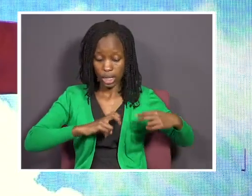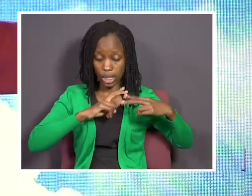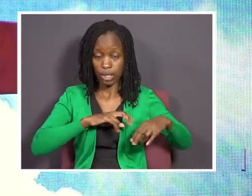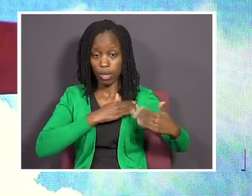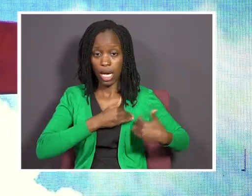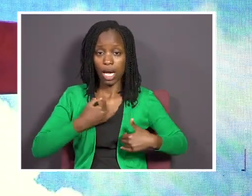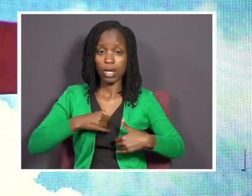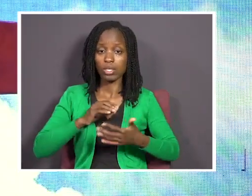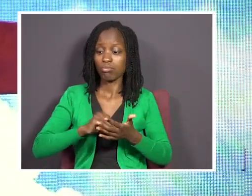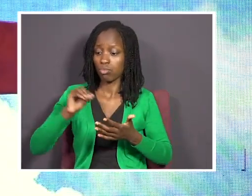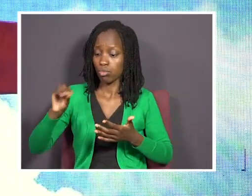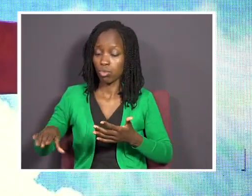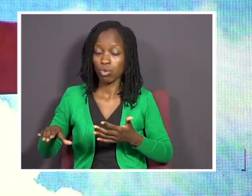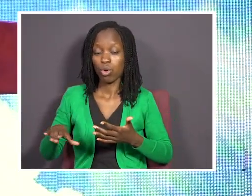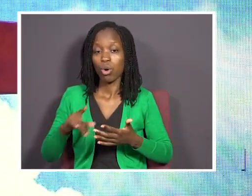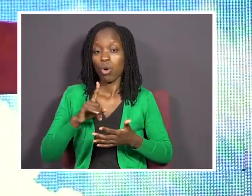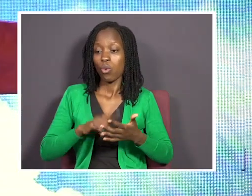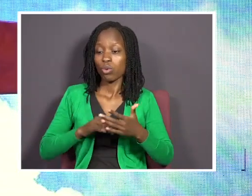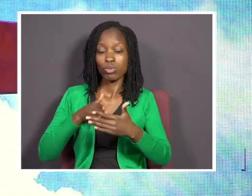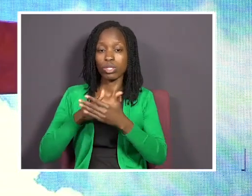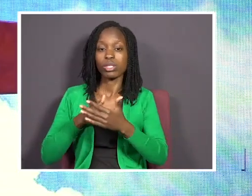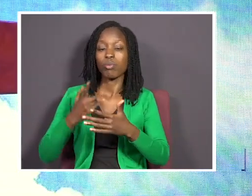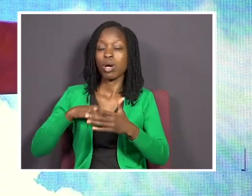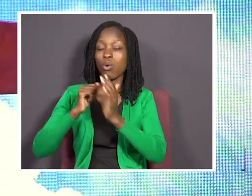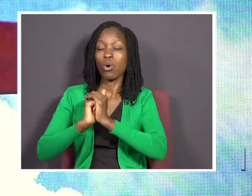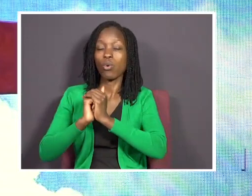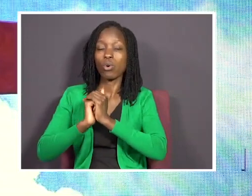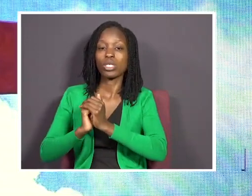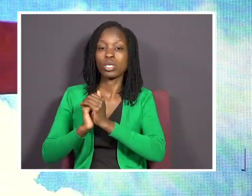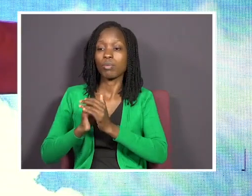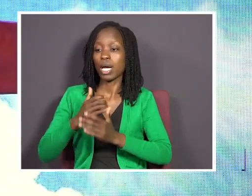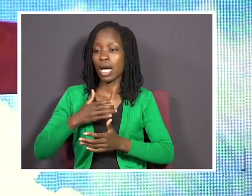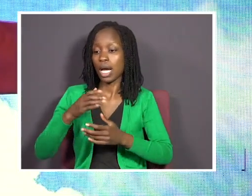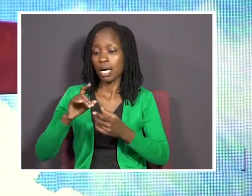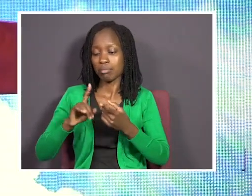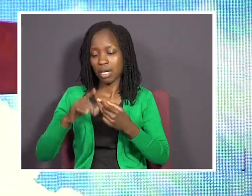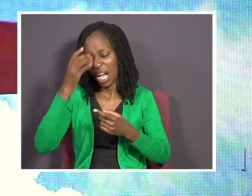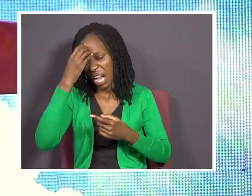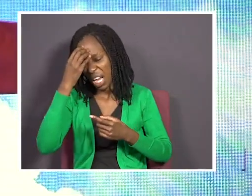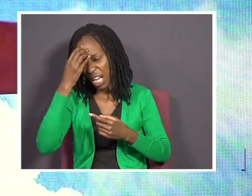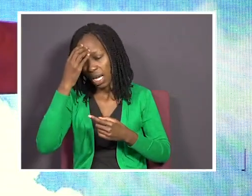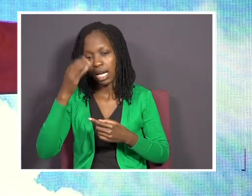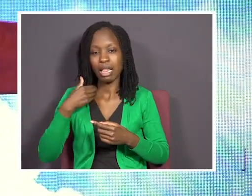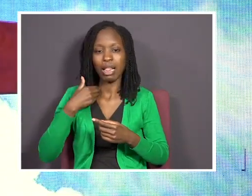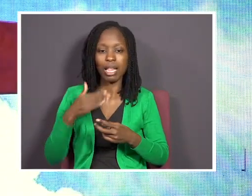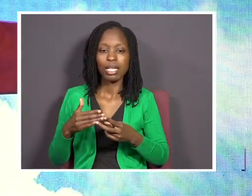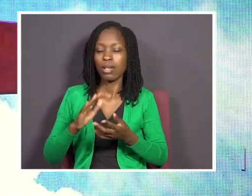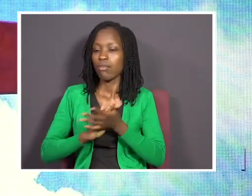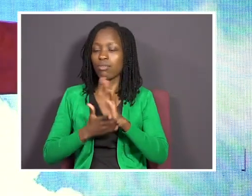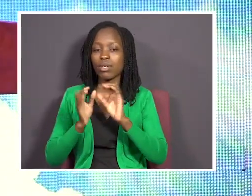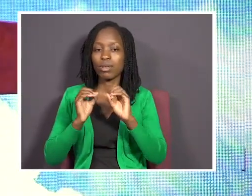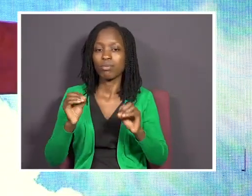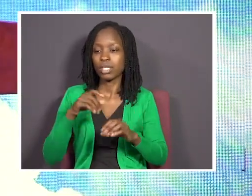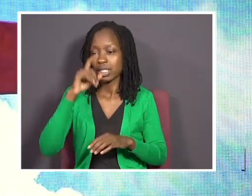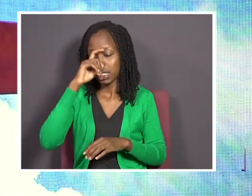our hearts. Take away what will hinder our worship: anger, resentment,